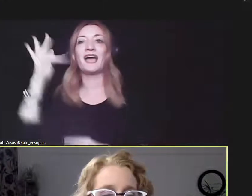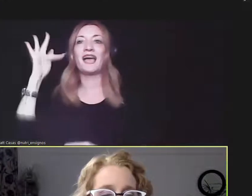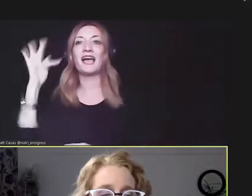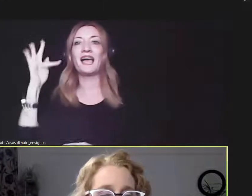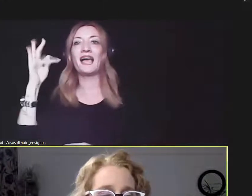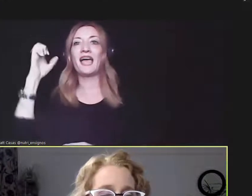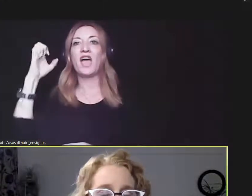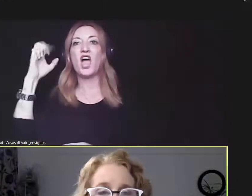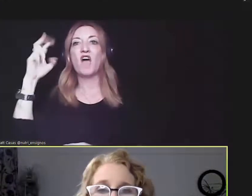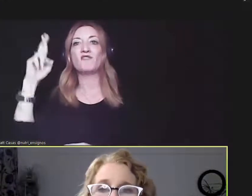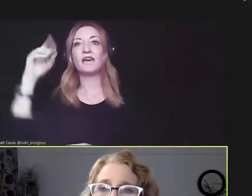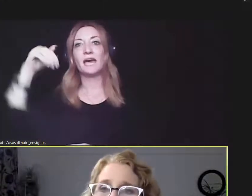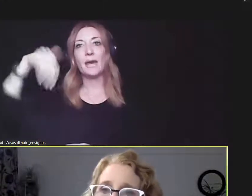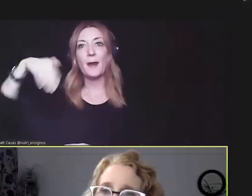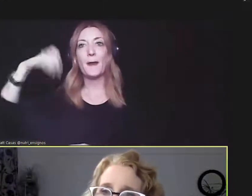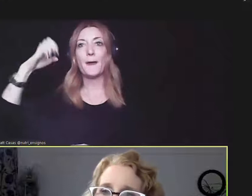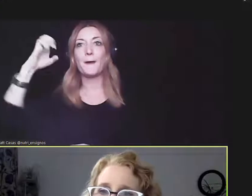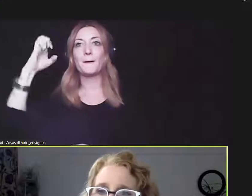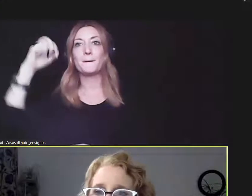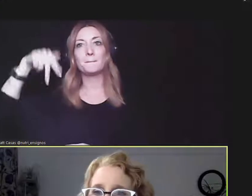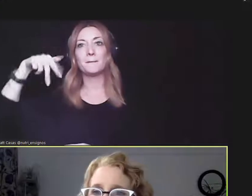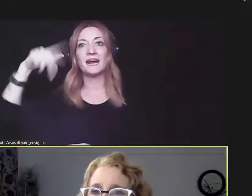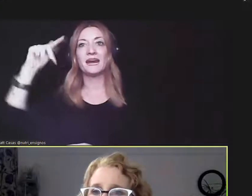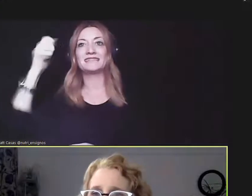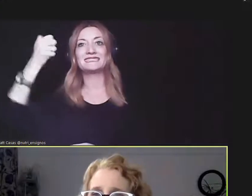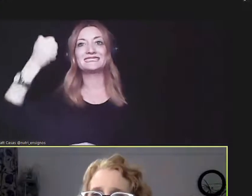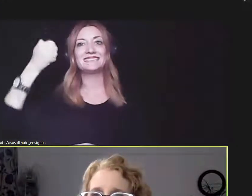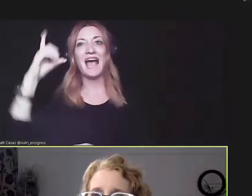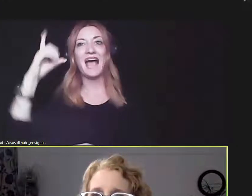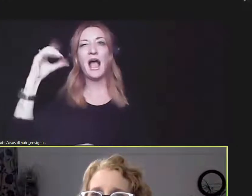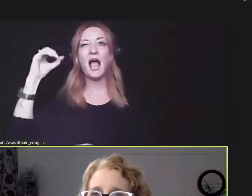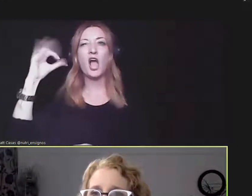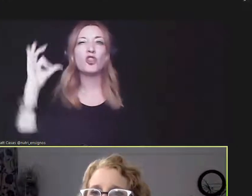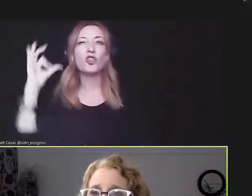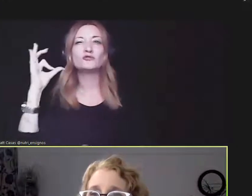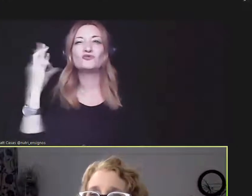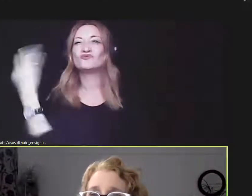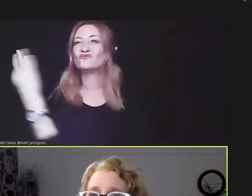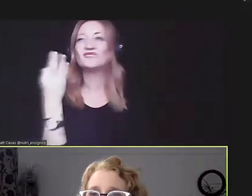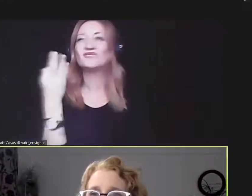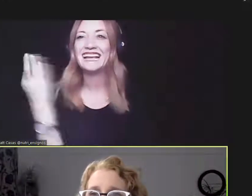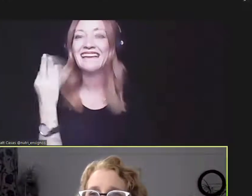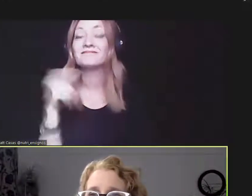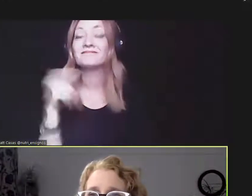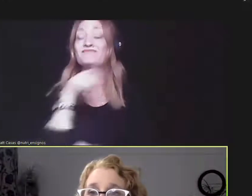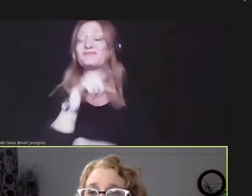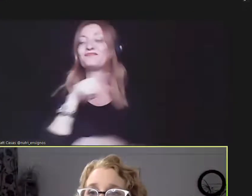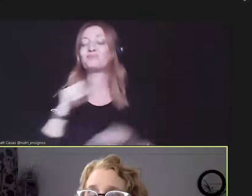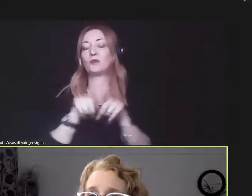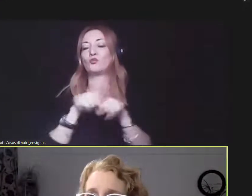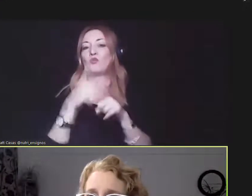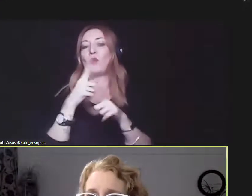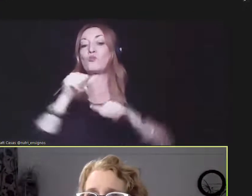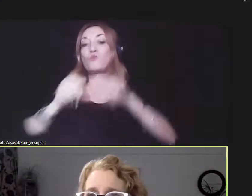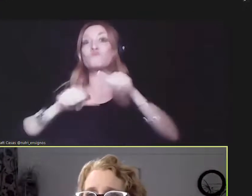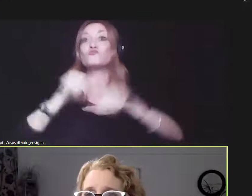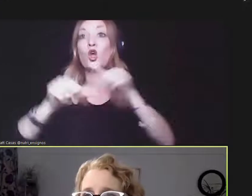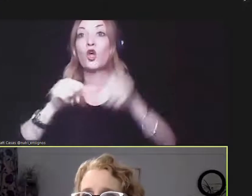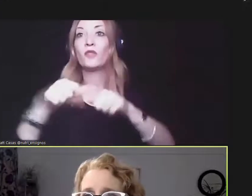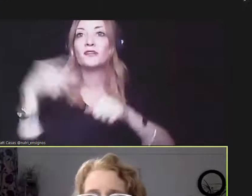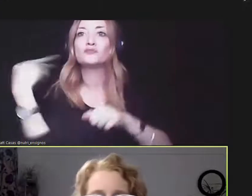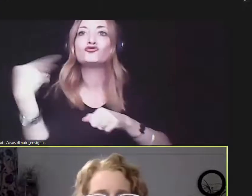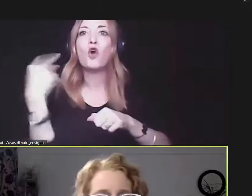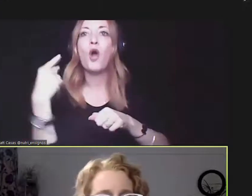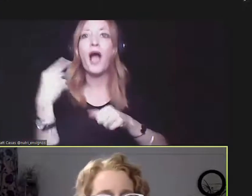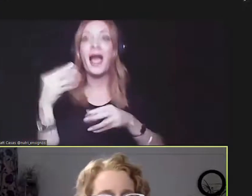process that involves bacteria and yeasts breaking down the sugar